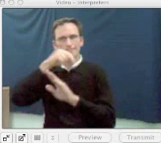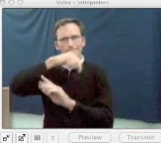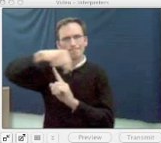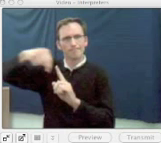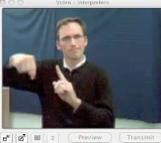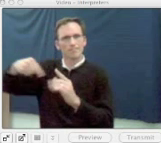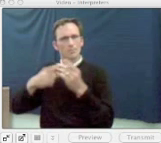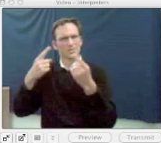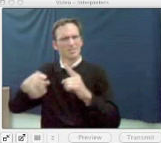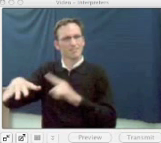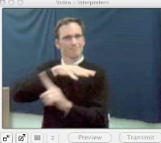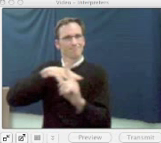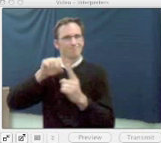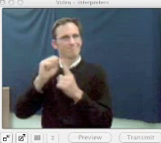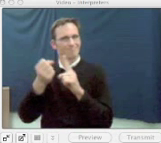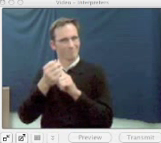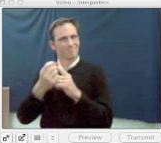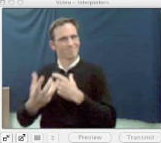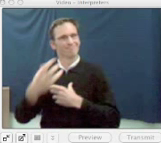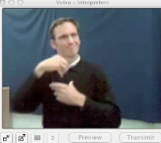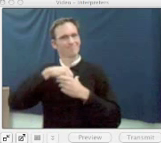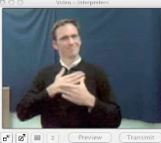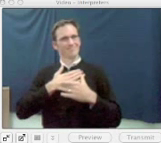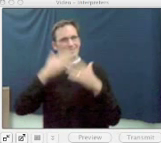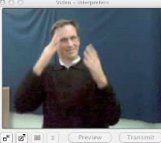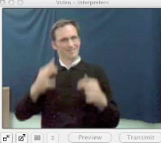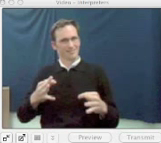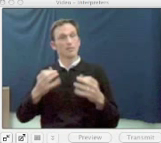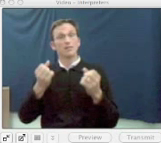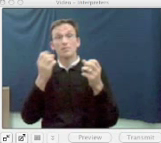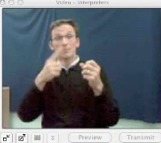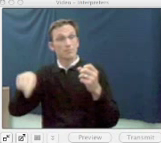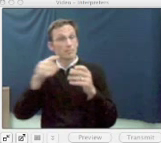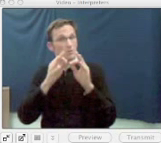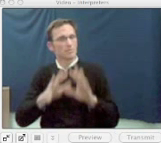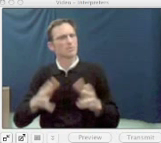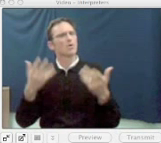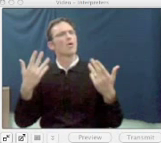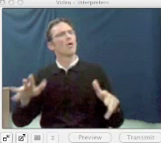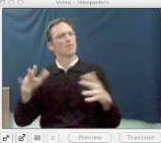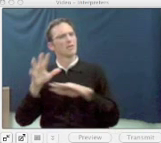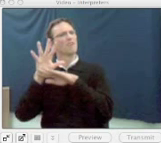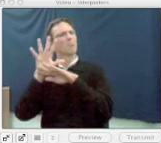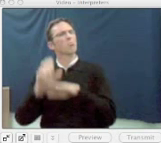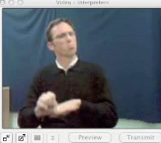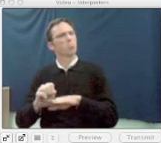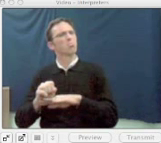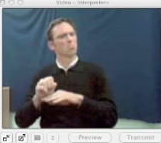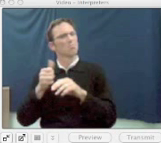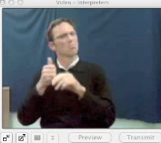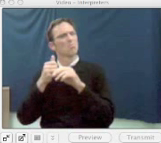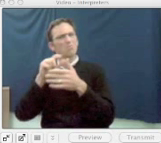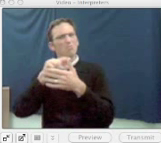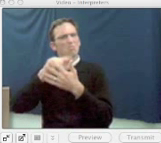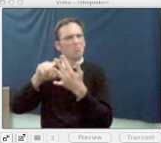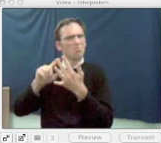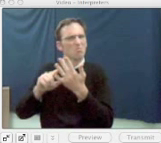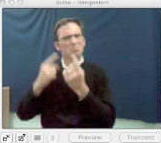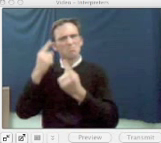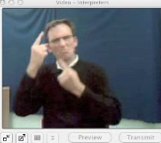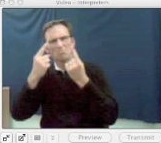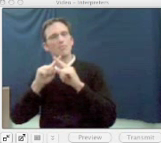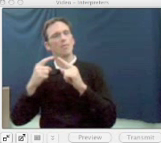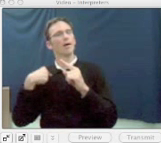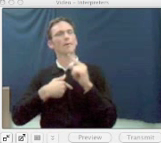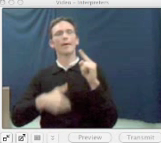And I would suggest that many of us already do this, but we likely do it in a way that is intuitive and